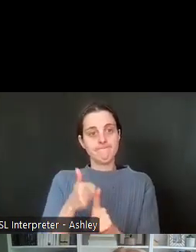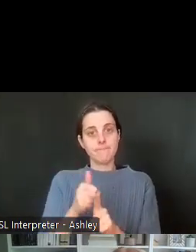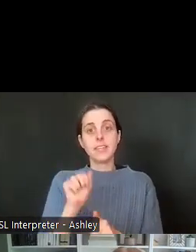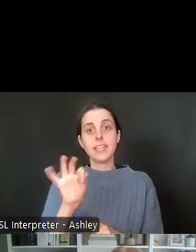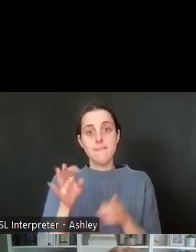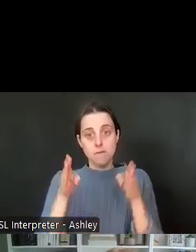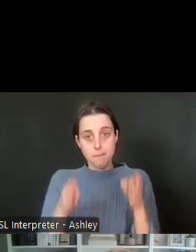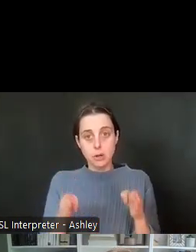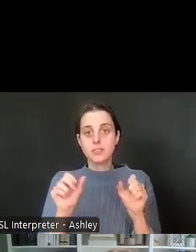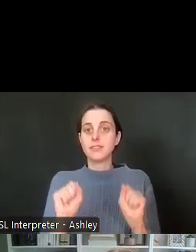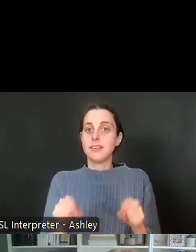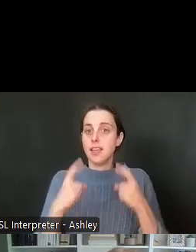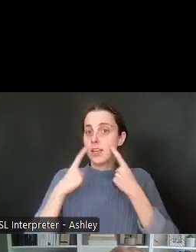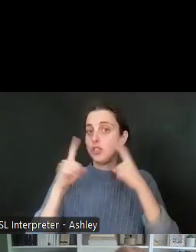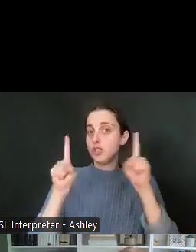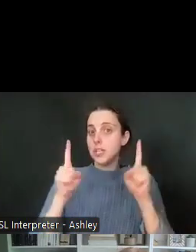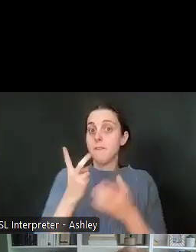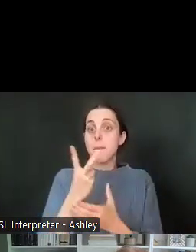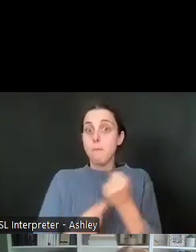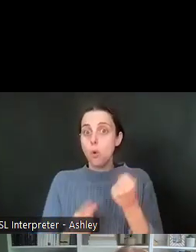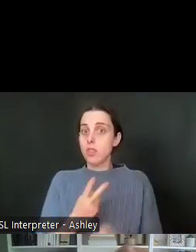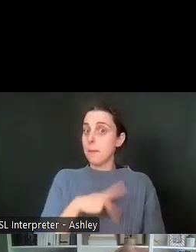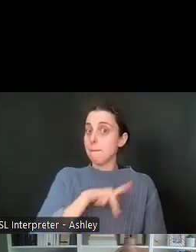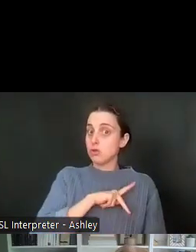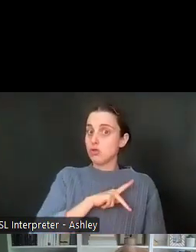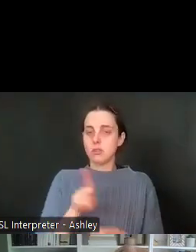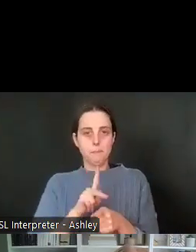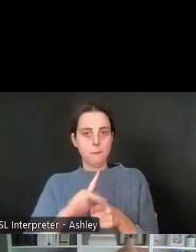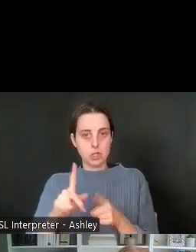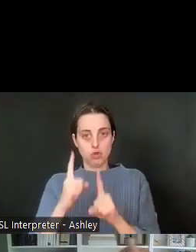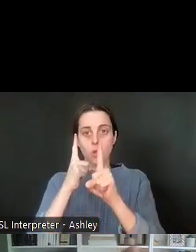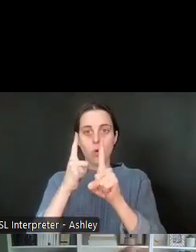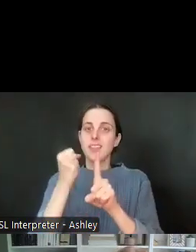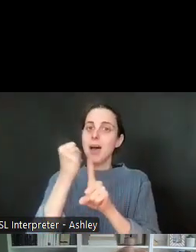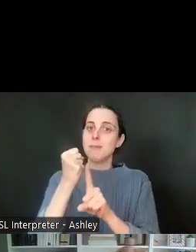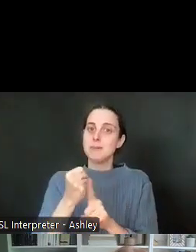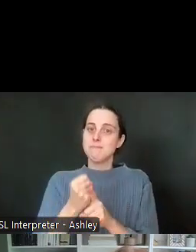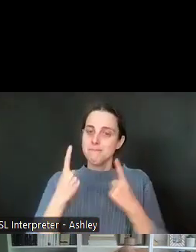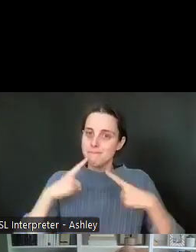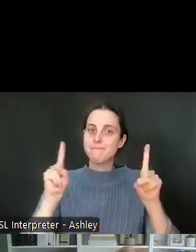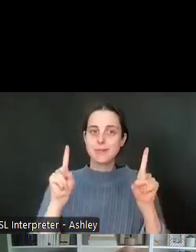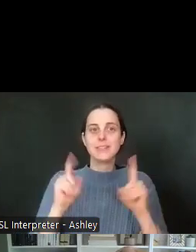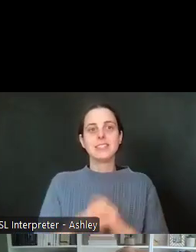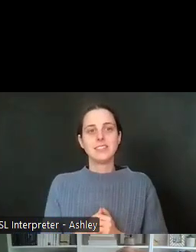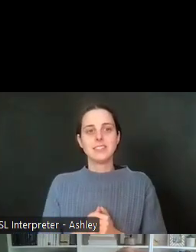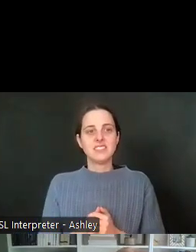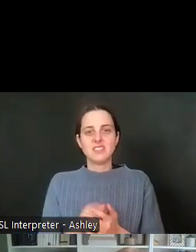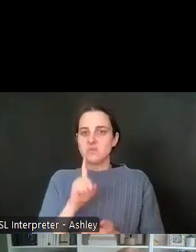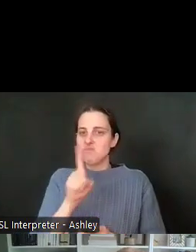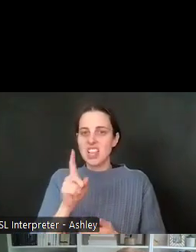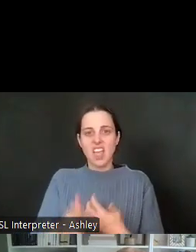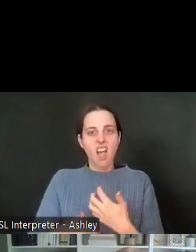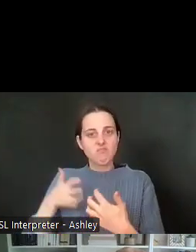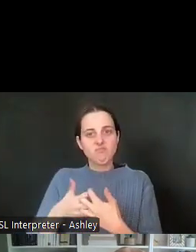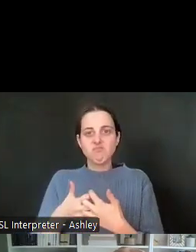to achieve both personal and professional goals in a combination that is uniquely